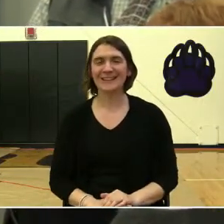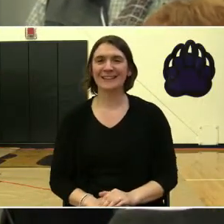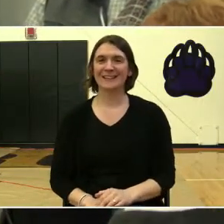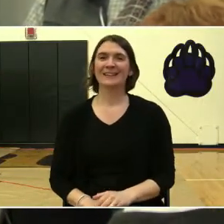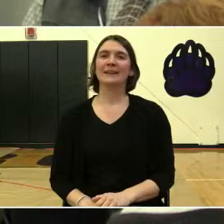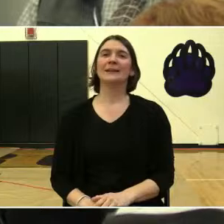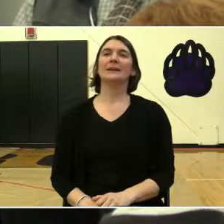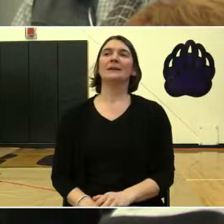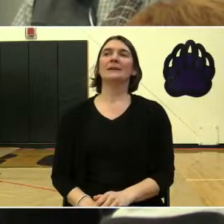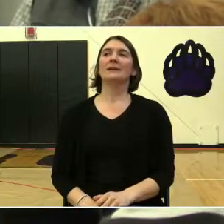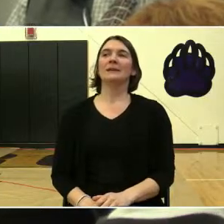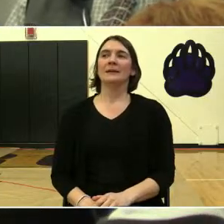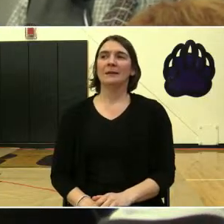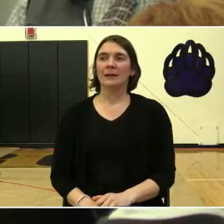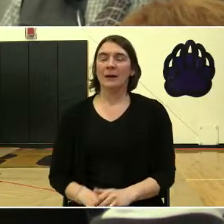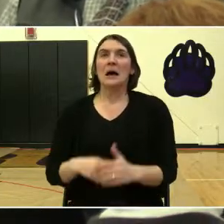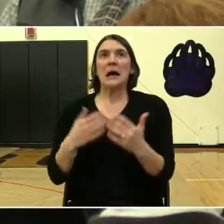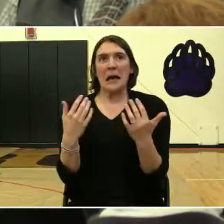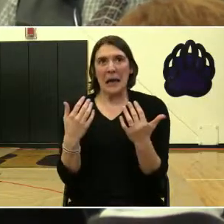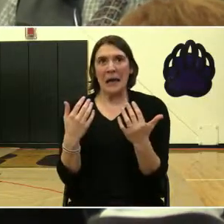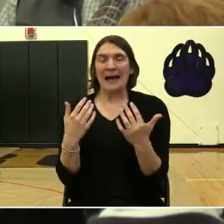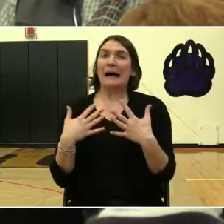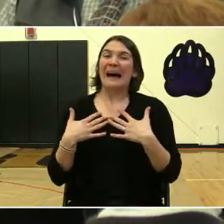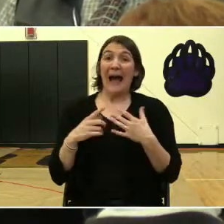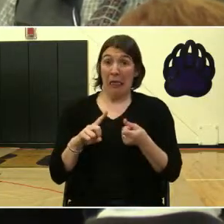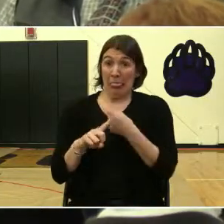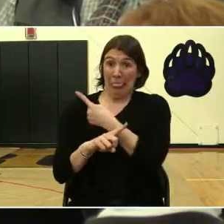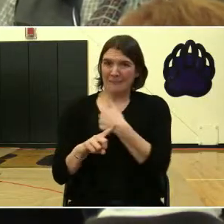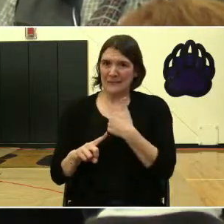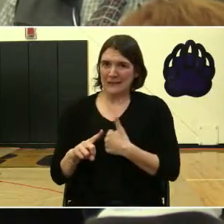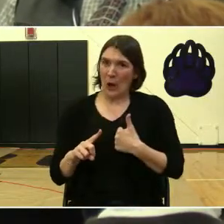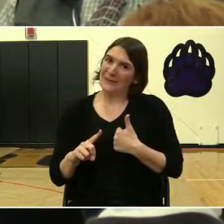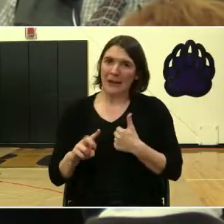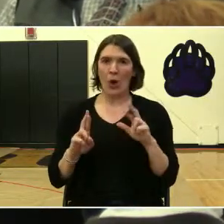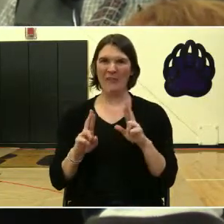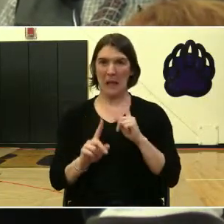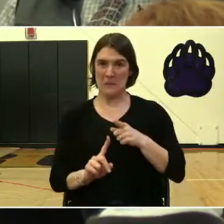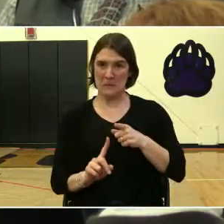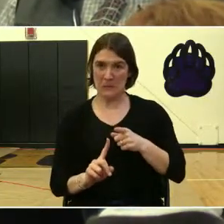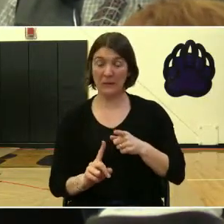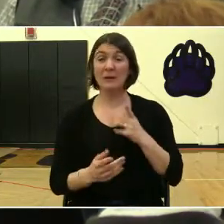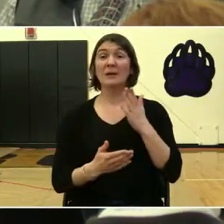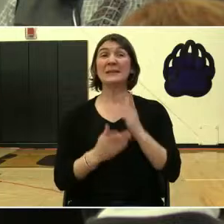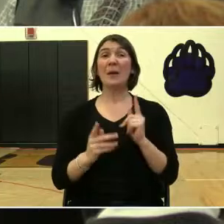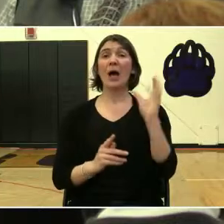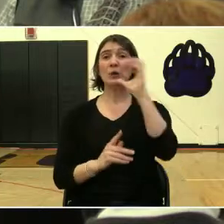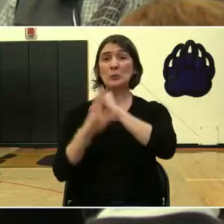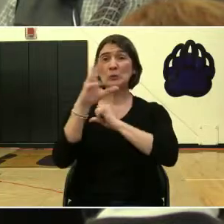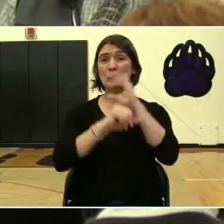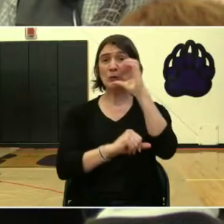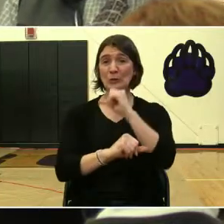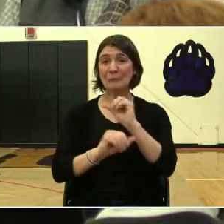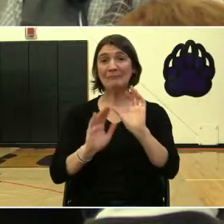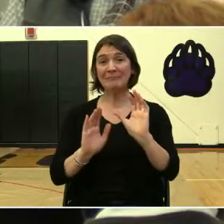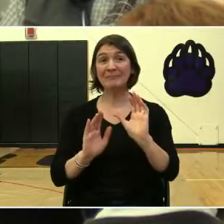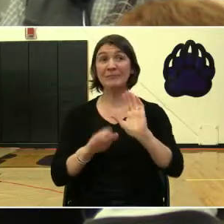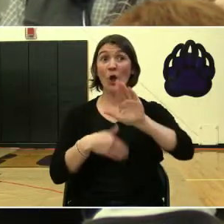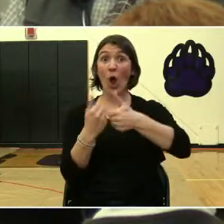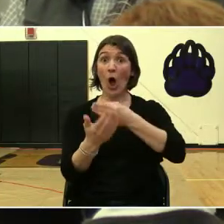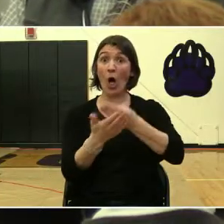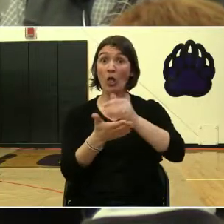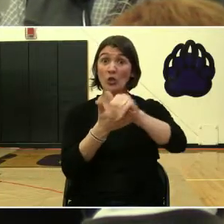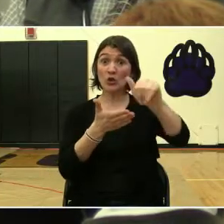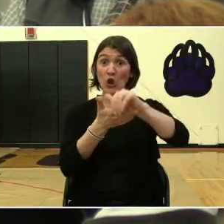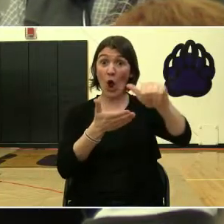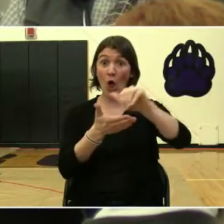think oh geez the risk of not being Germain I think there's some assumptions being made here that like all other dollars that are